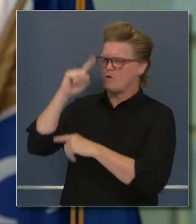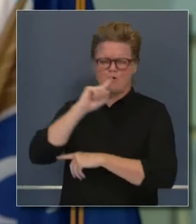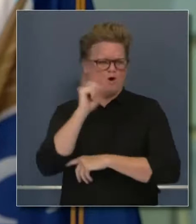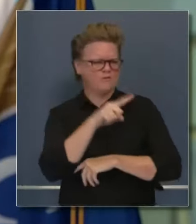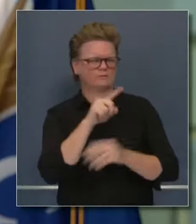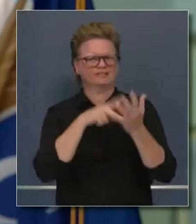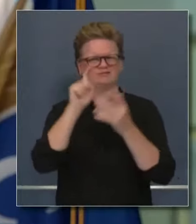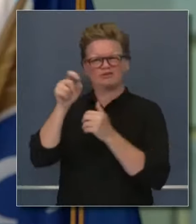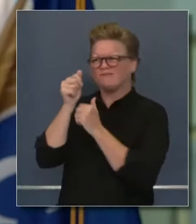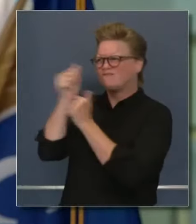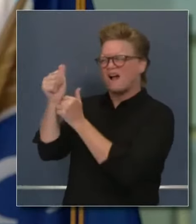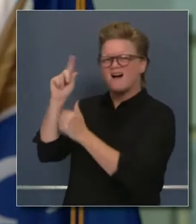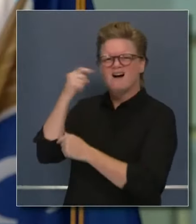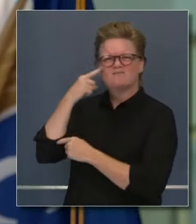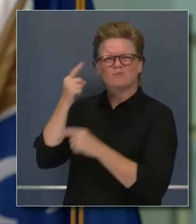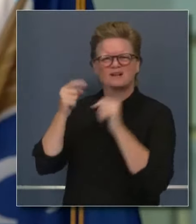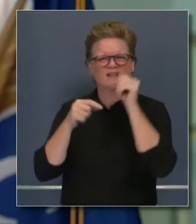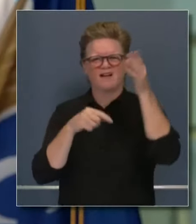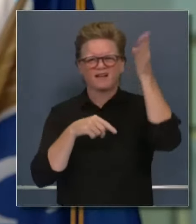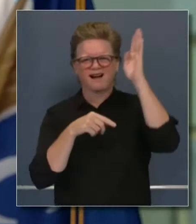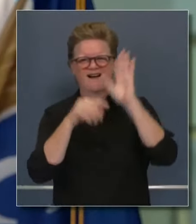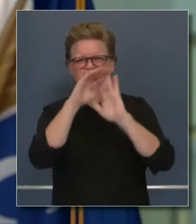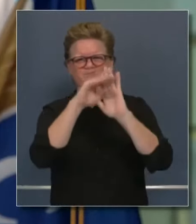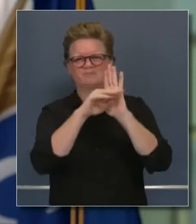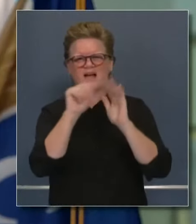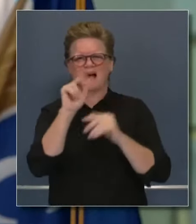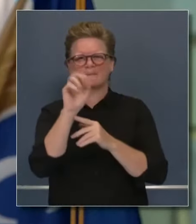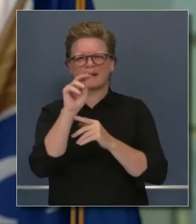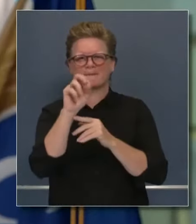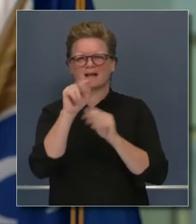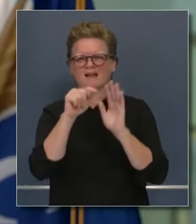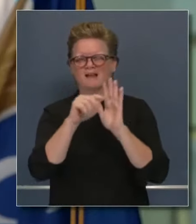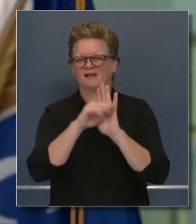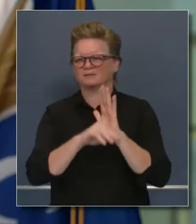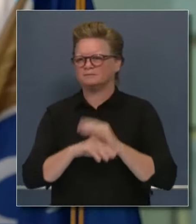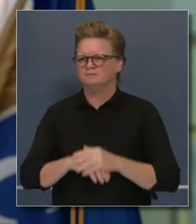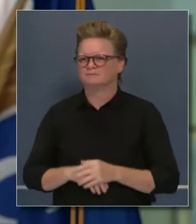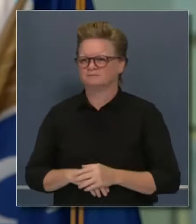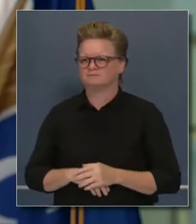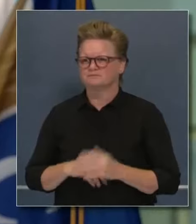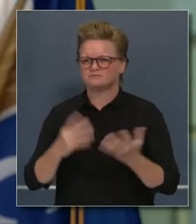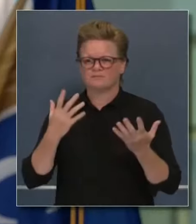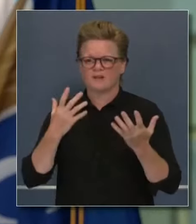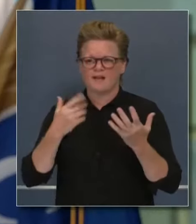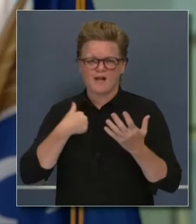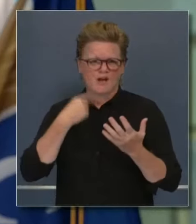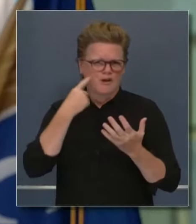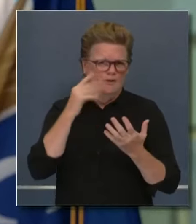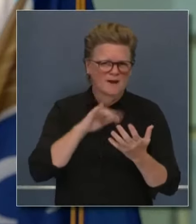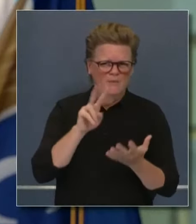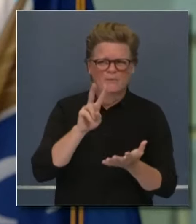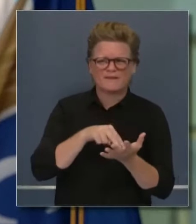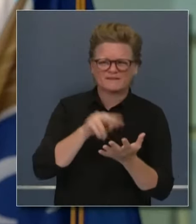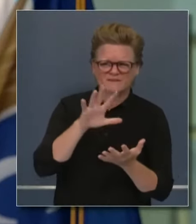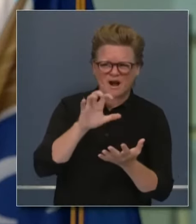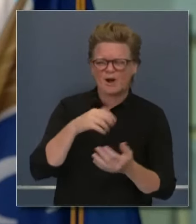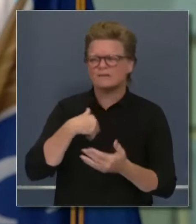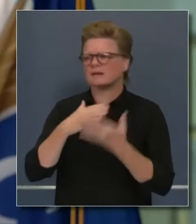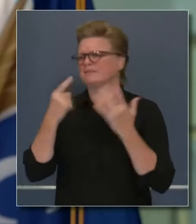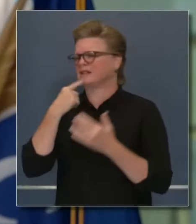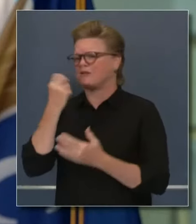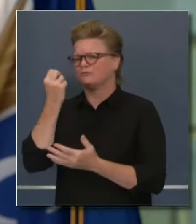and details. Some report at 12,000 people. You say 3,500. I heard as low as 2,500 from someone else. So we're in that process